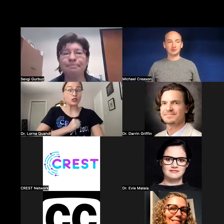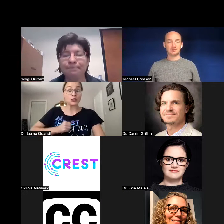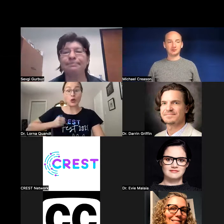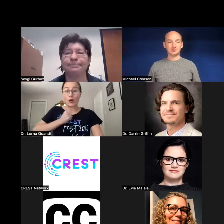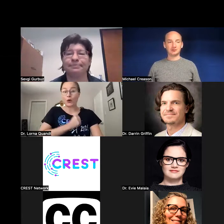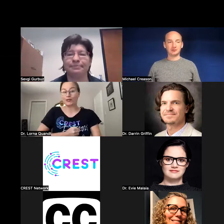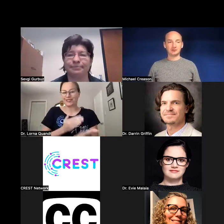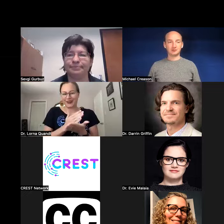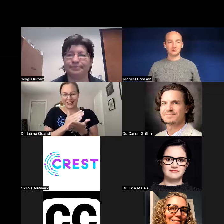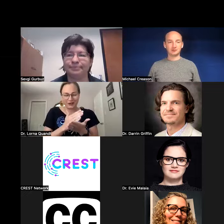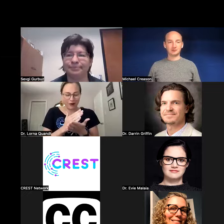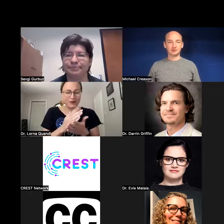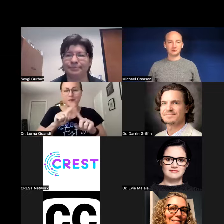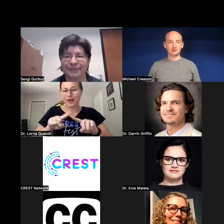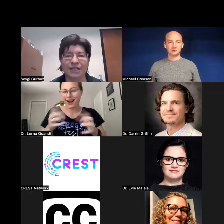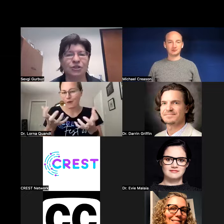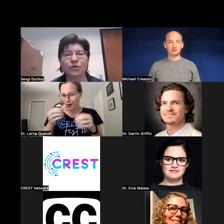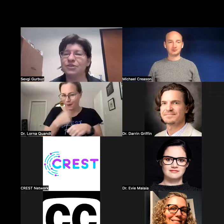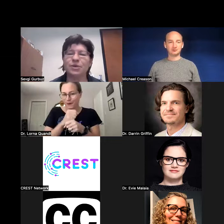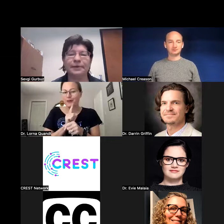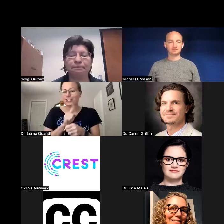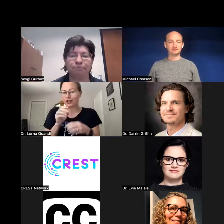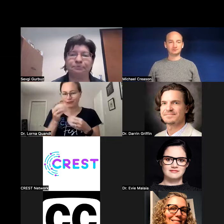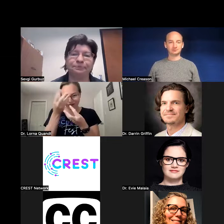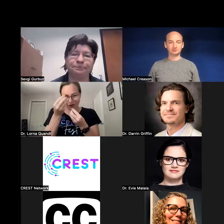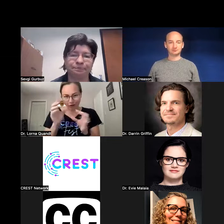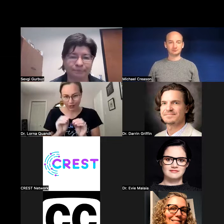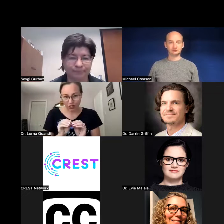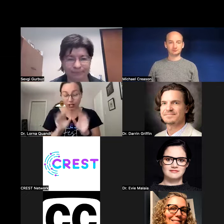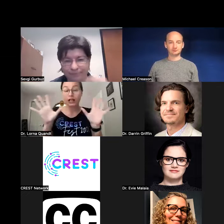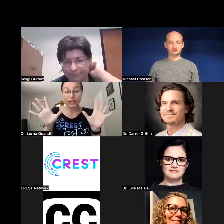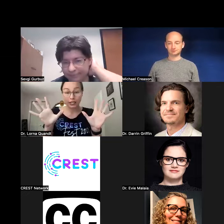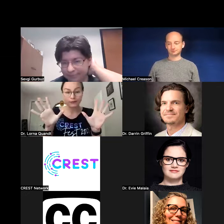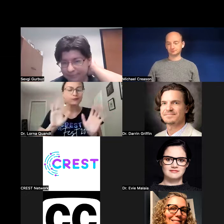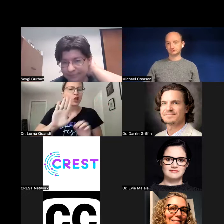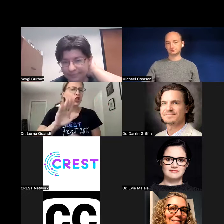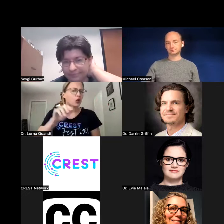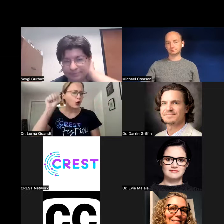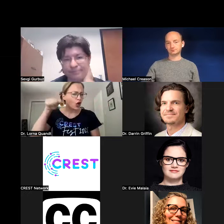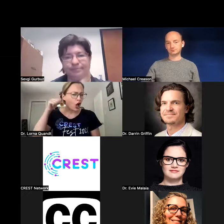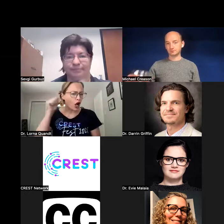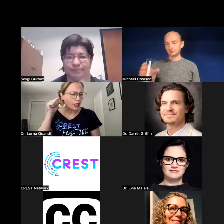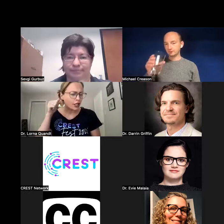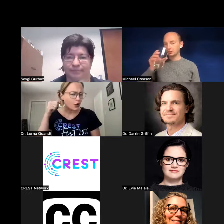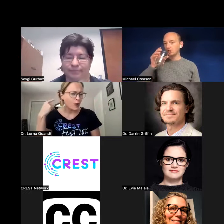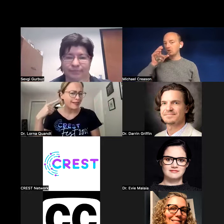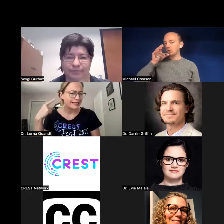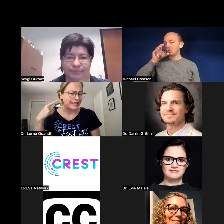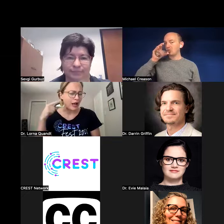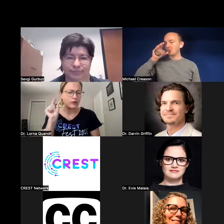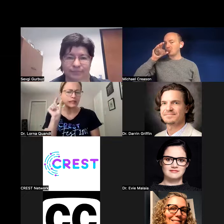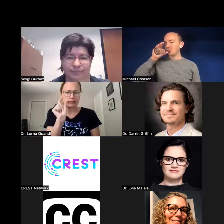Gurbuz. Hi, Mhm. I'm so sorry to interrupt you No, right that's now. okay. I just wanted to give you some information.